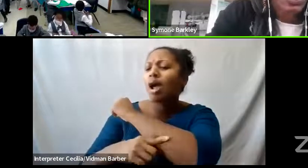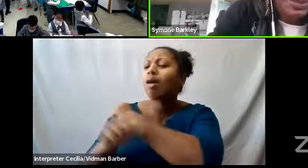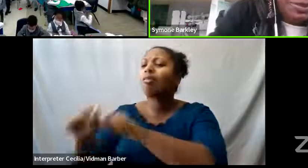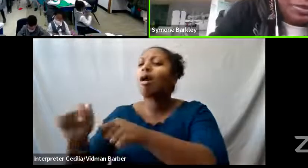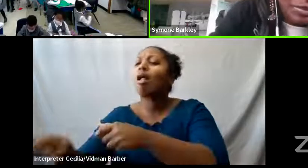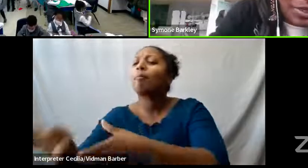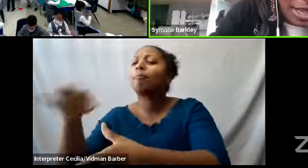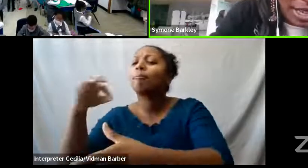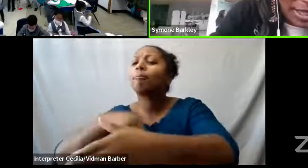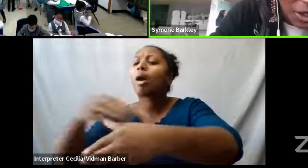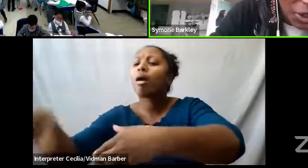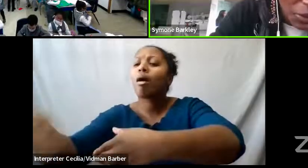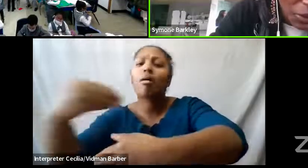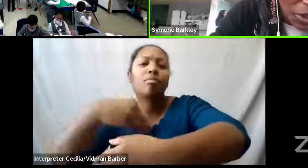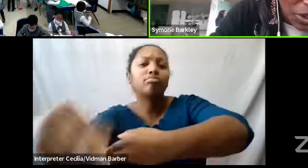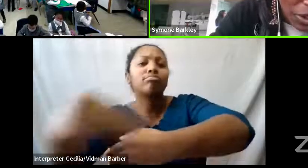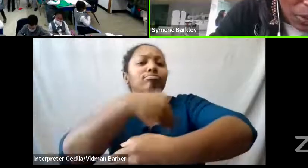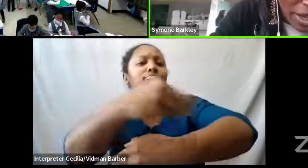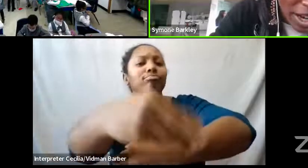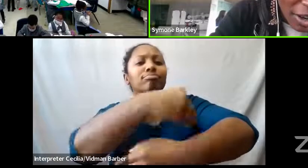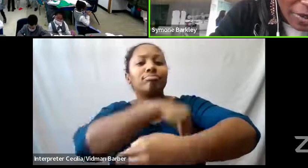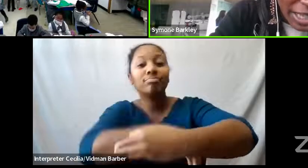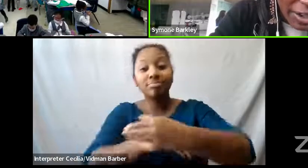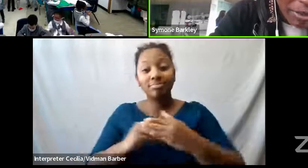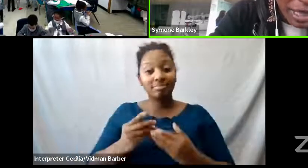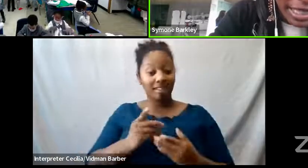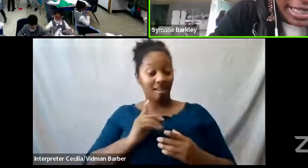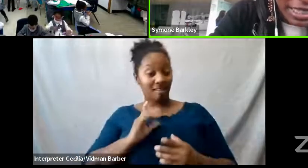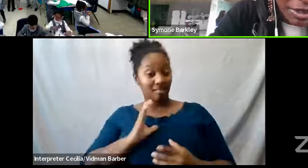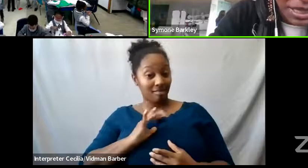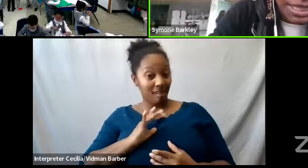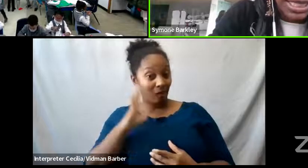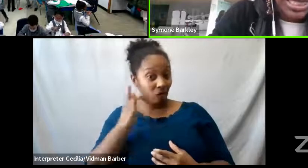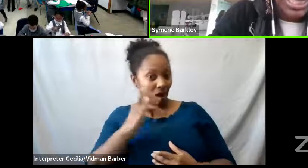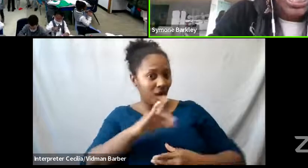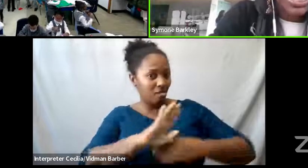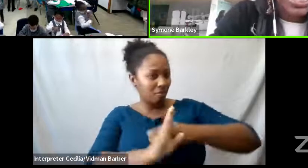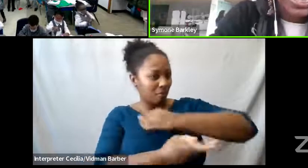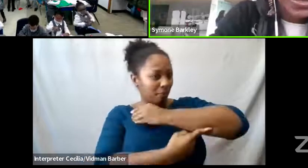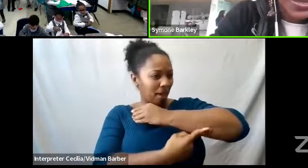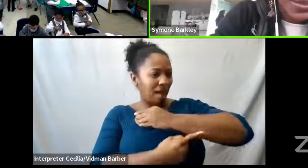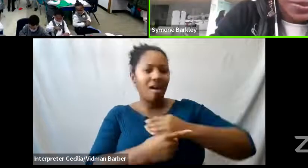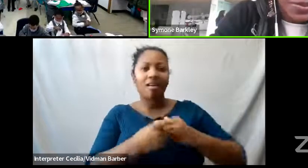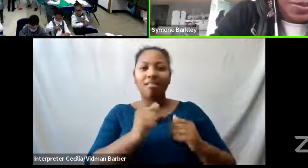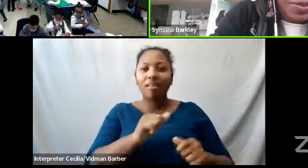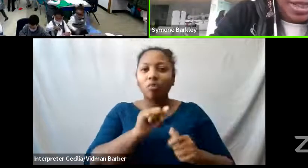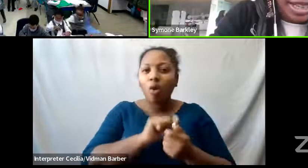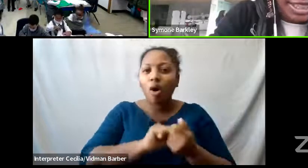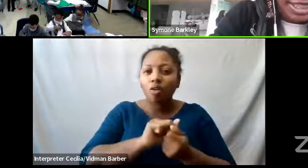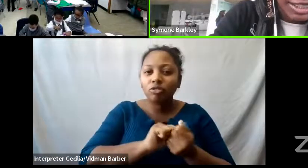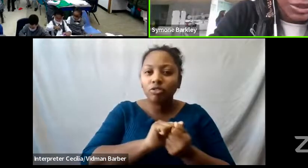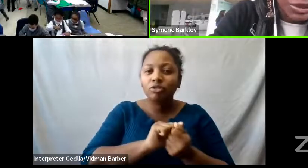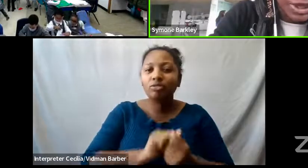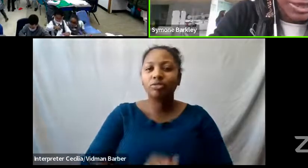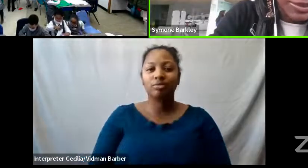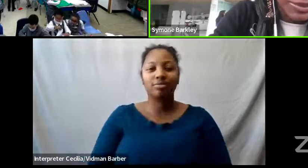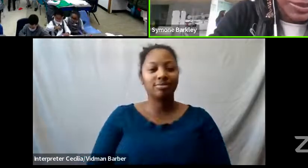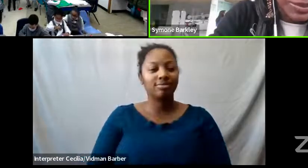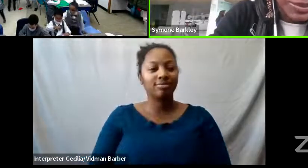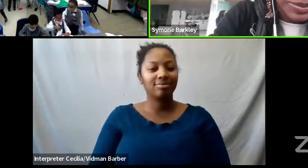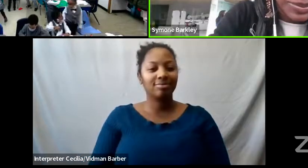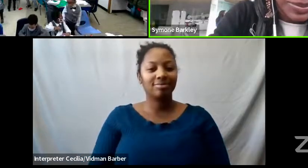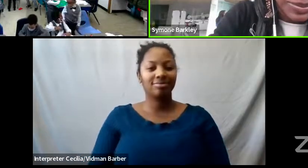them. So where are we, everybody? Let me see. How y'all